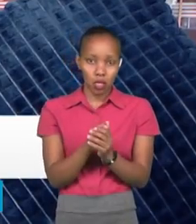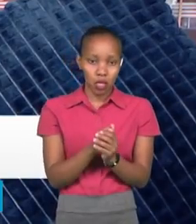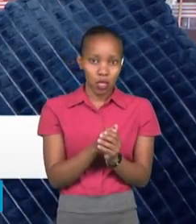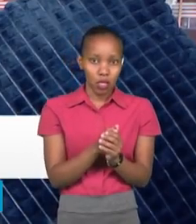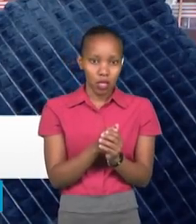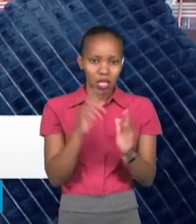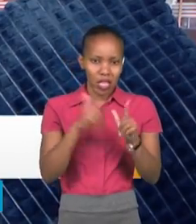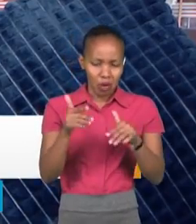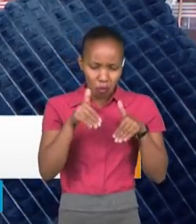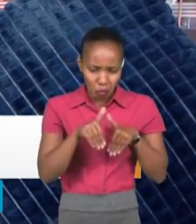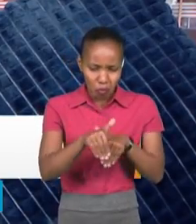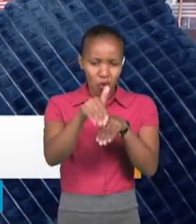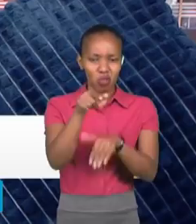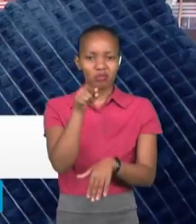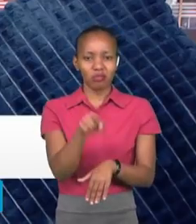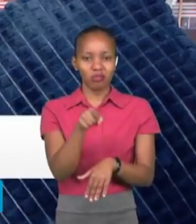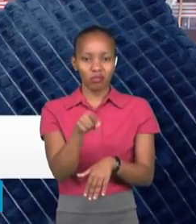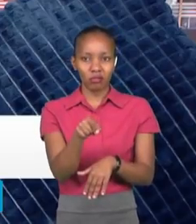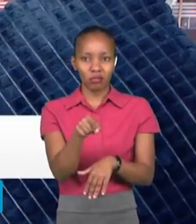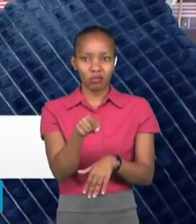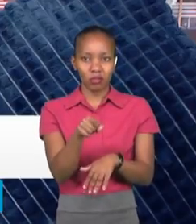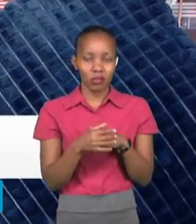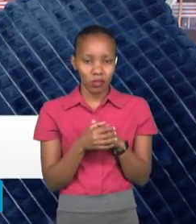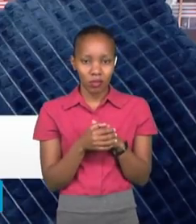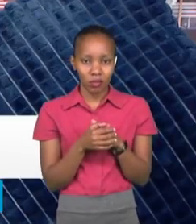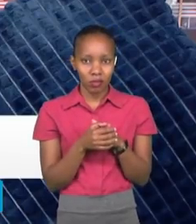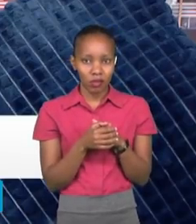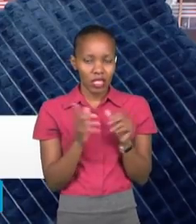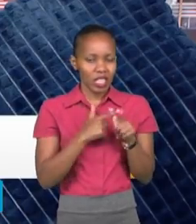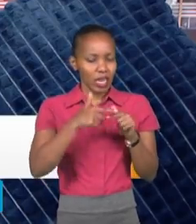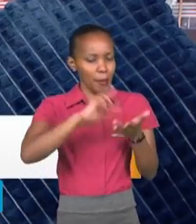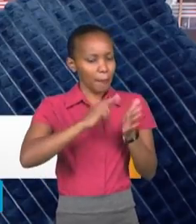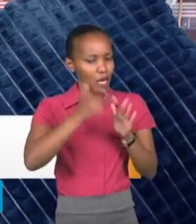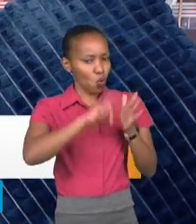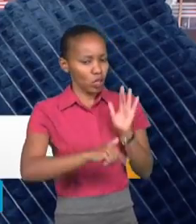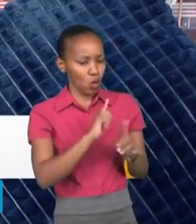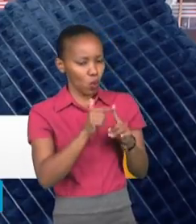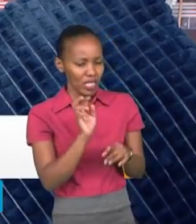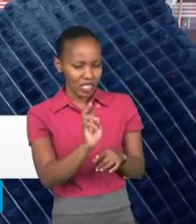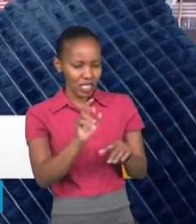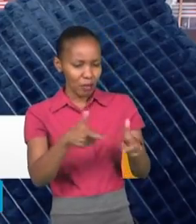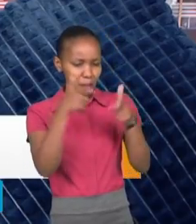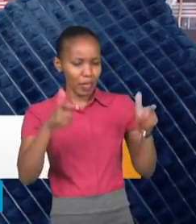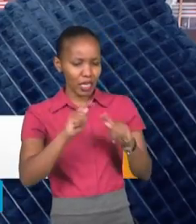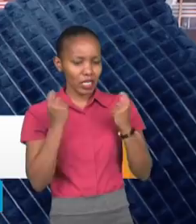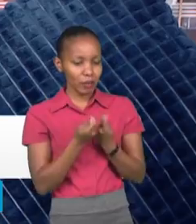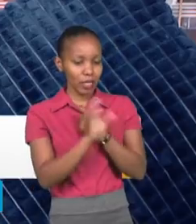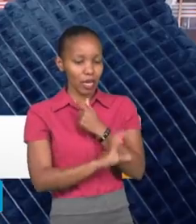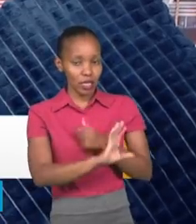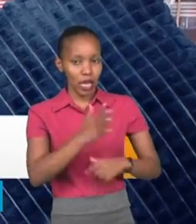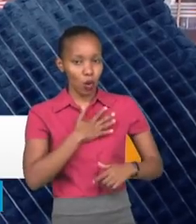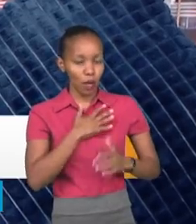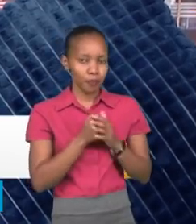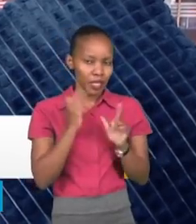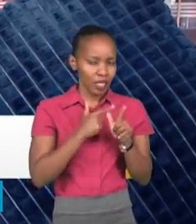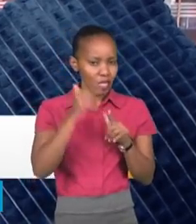are used to doing things. Okay. And it meant that if you look at the big teams in the country, then